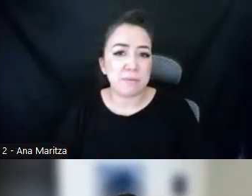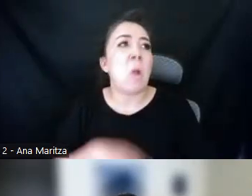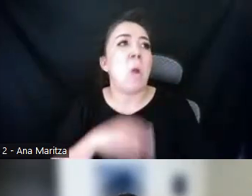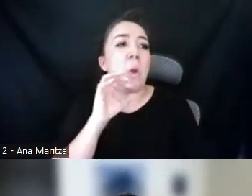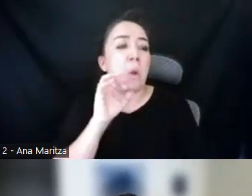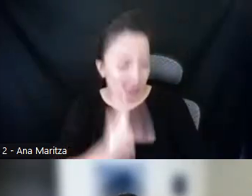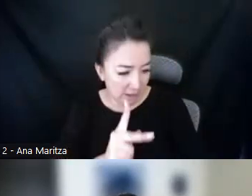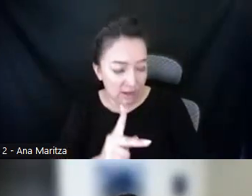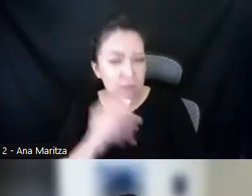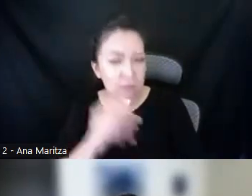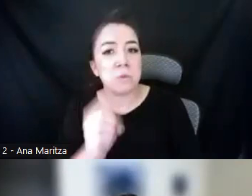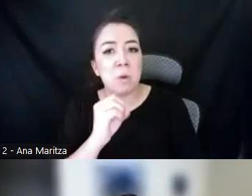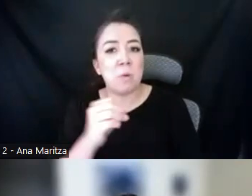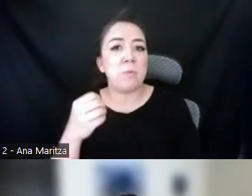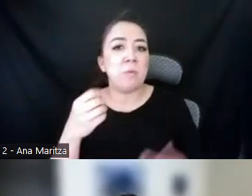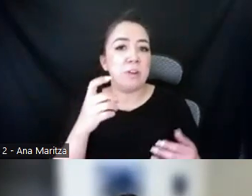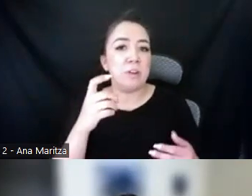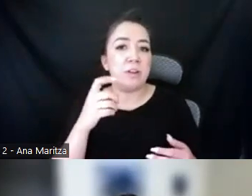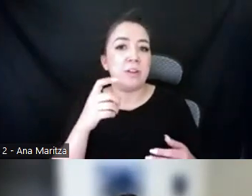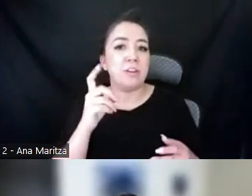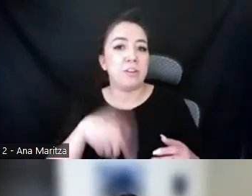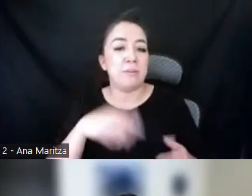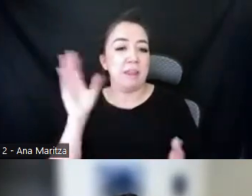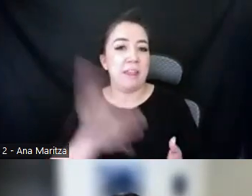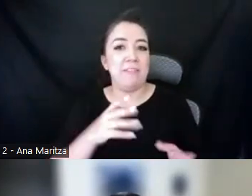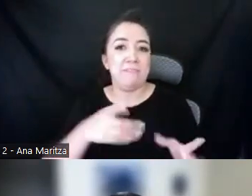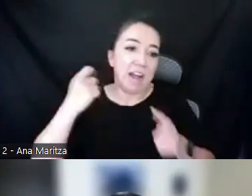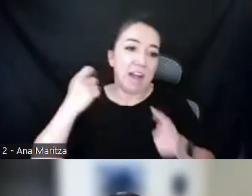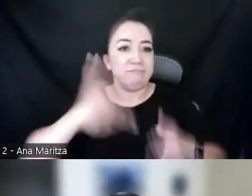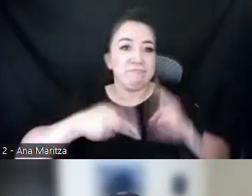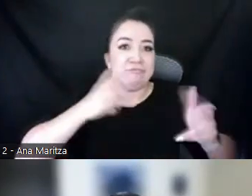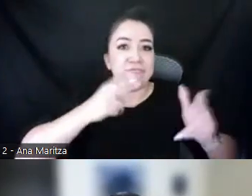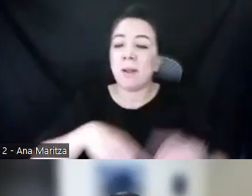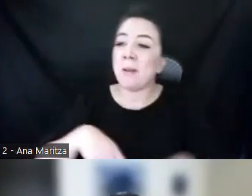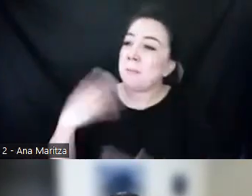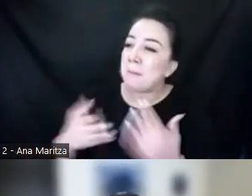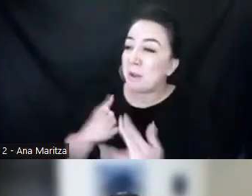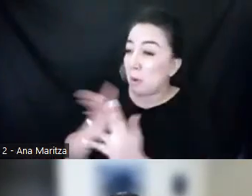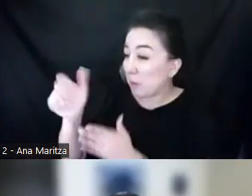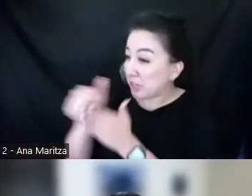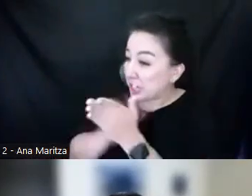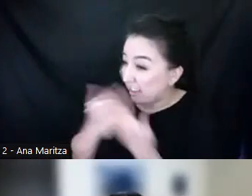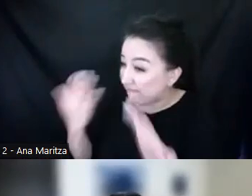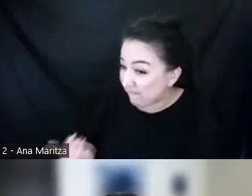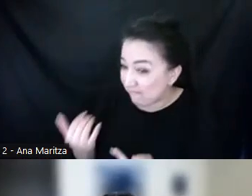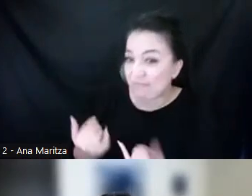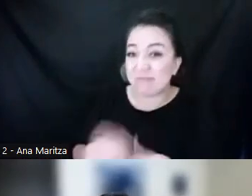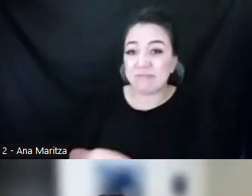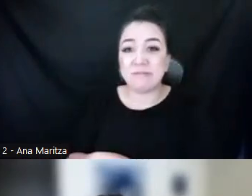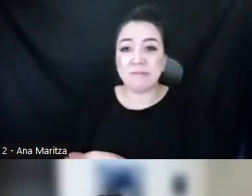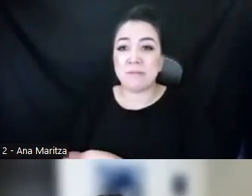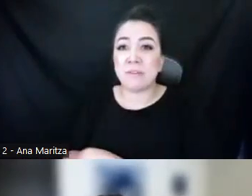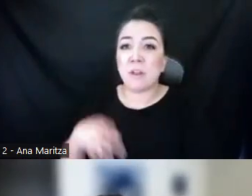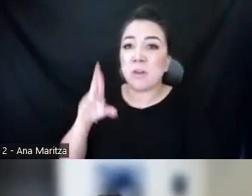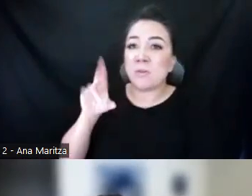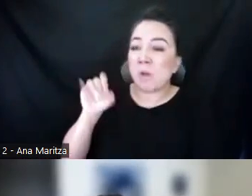Okay, so we should have been less speedy. Maybe you can go through the agenda. And Rosie has